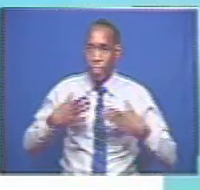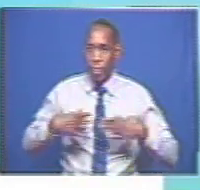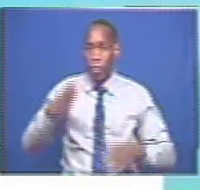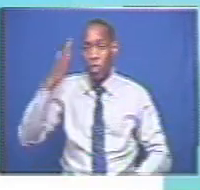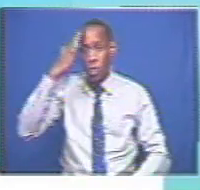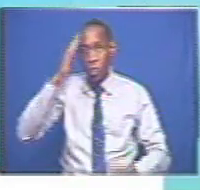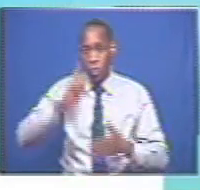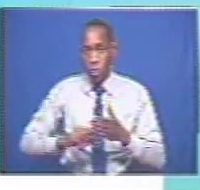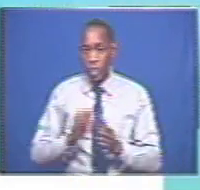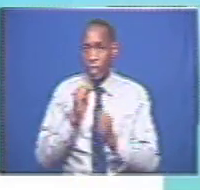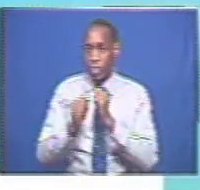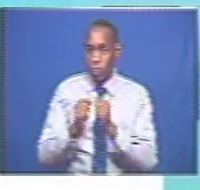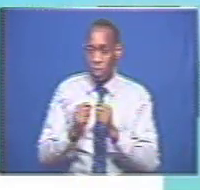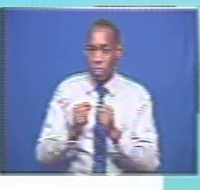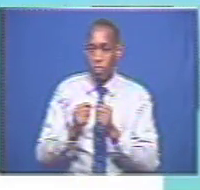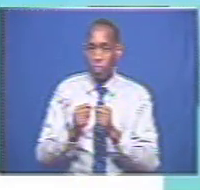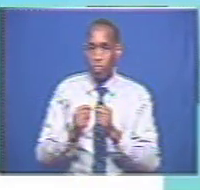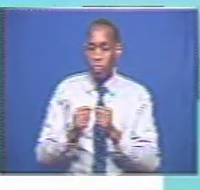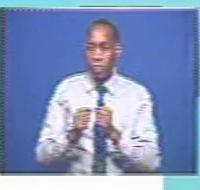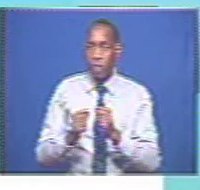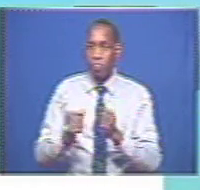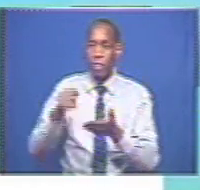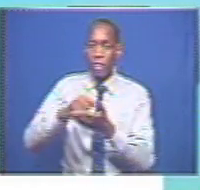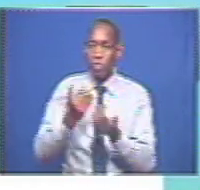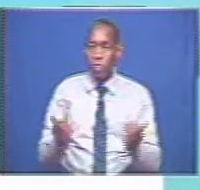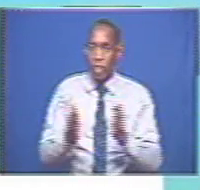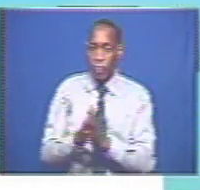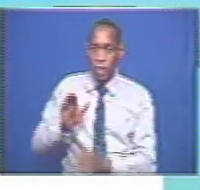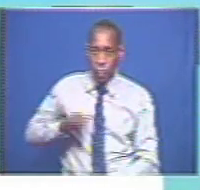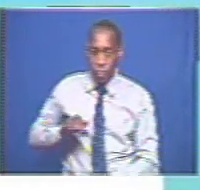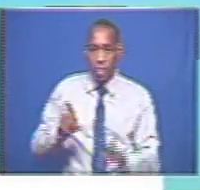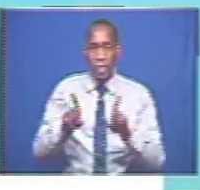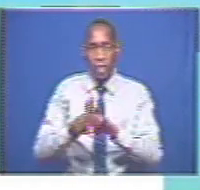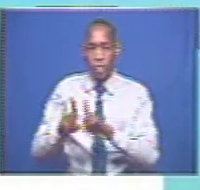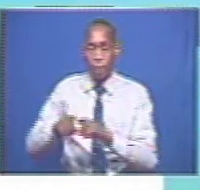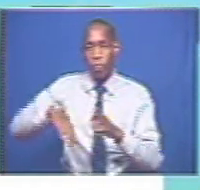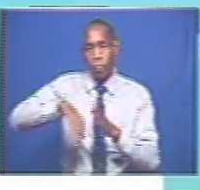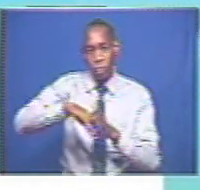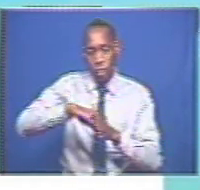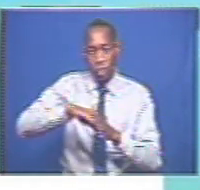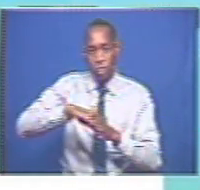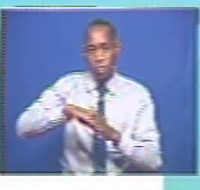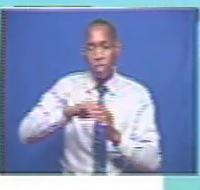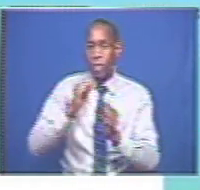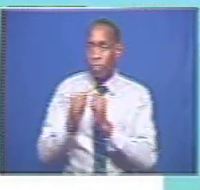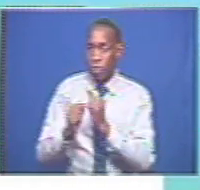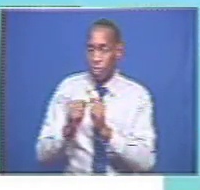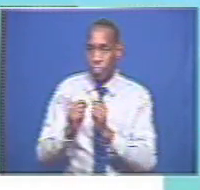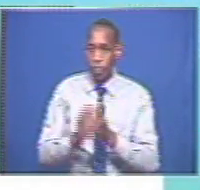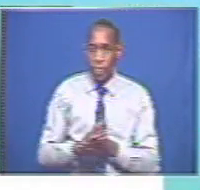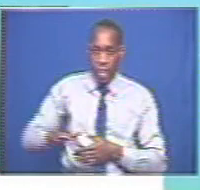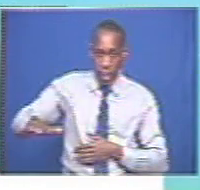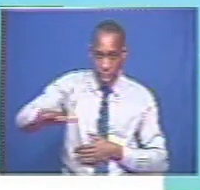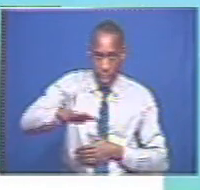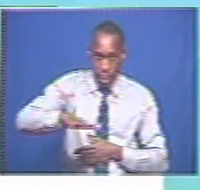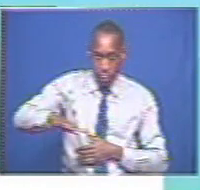that sports is all about children and the ladies, and that's all about football and that's all about sports. The environment